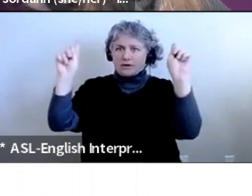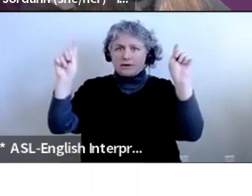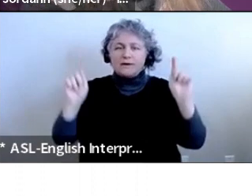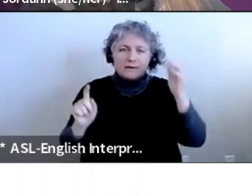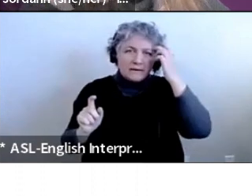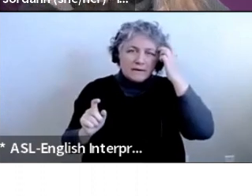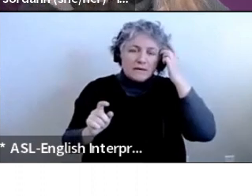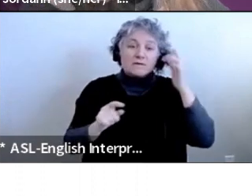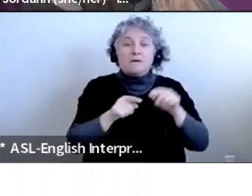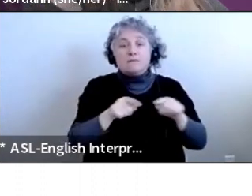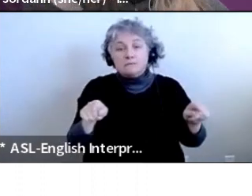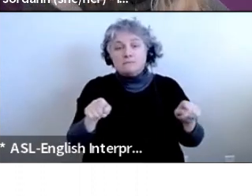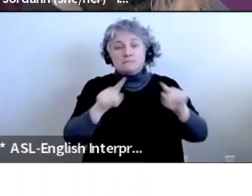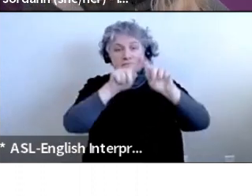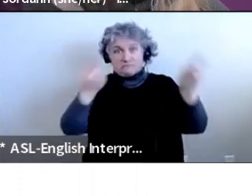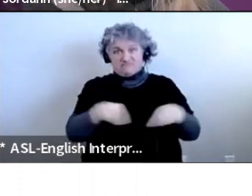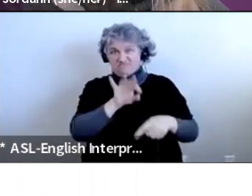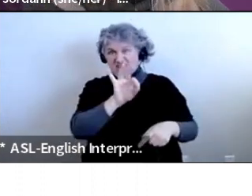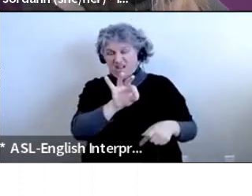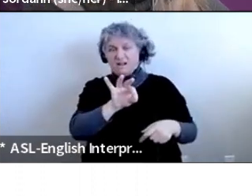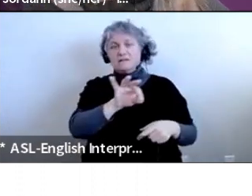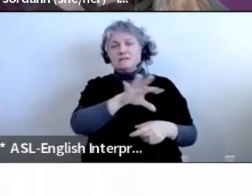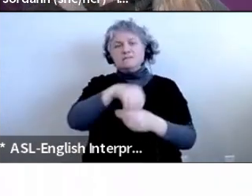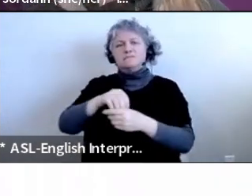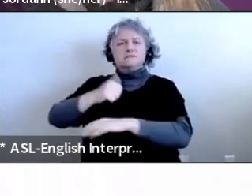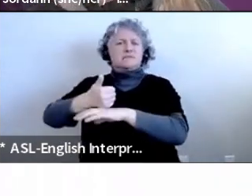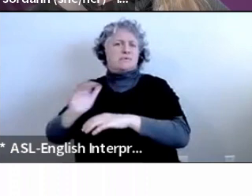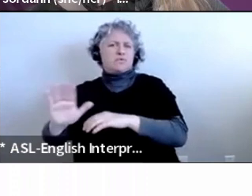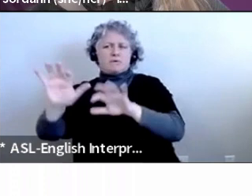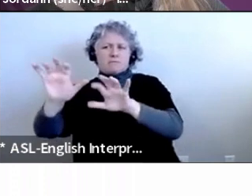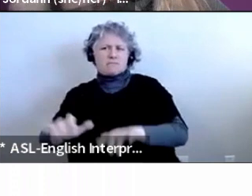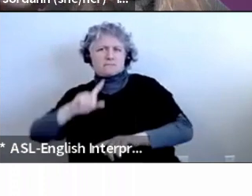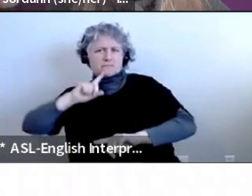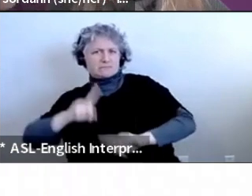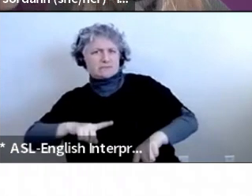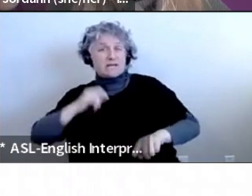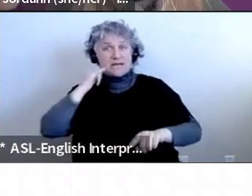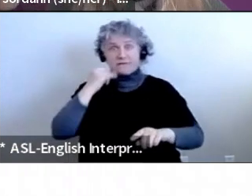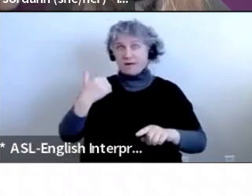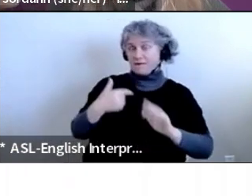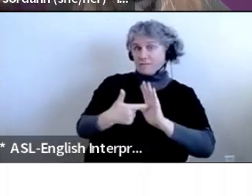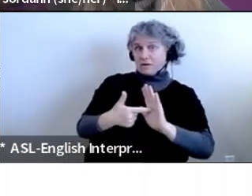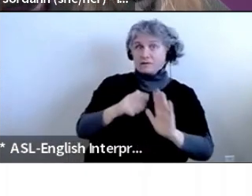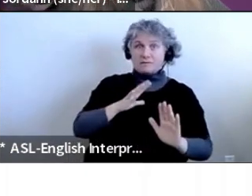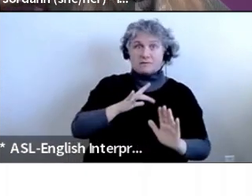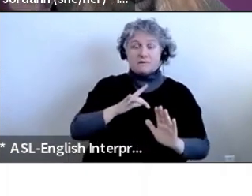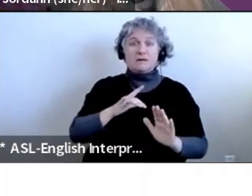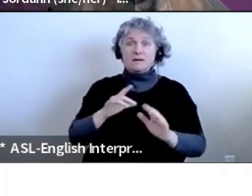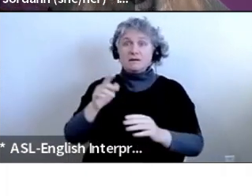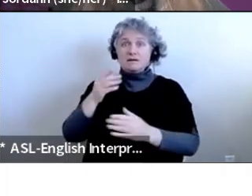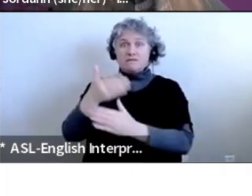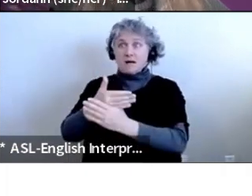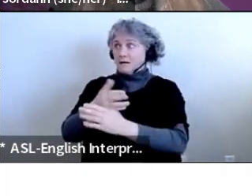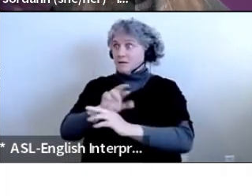blocks and create yours. And if you have an existing business model canvas and it's a supported file type, you can upload